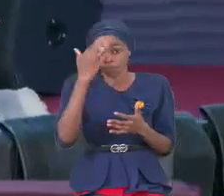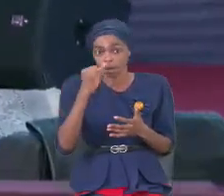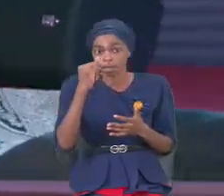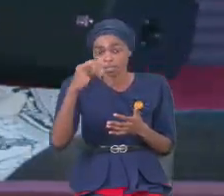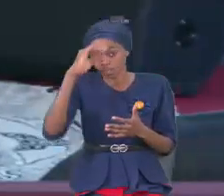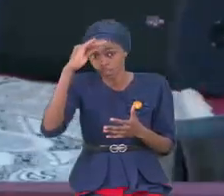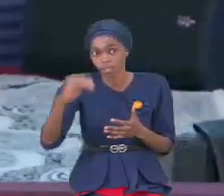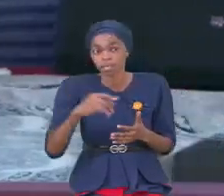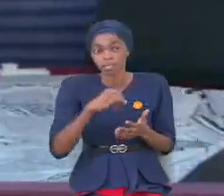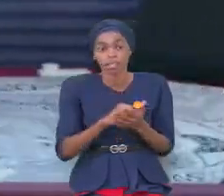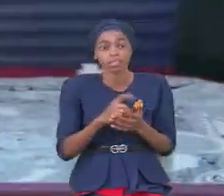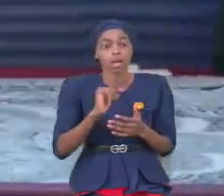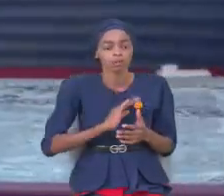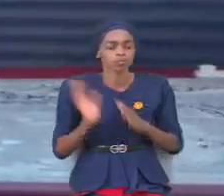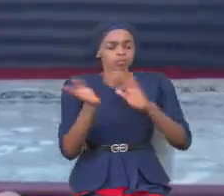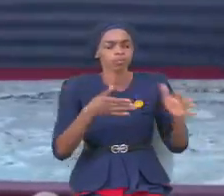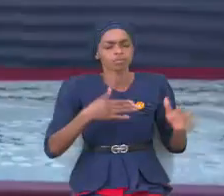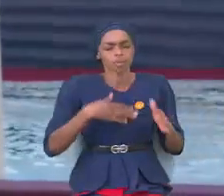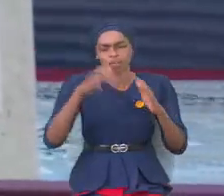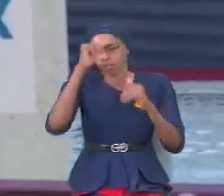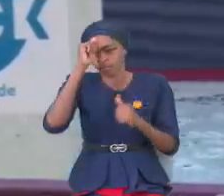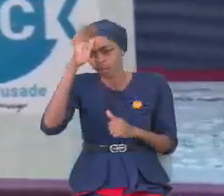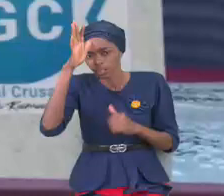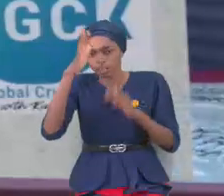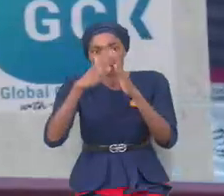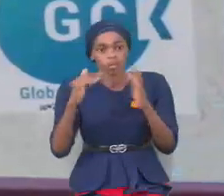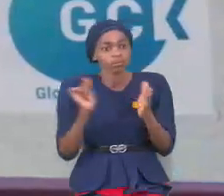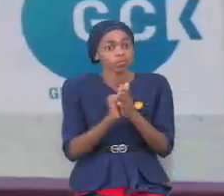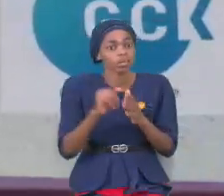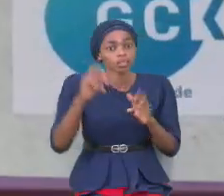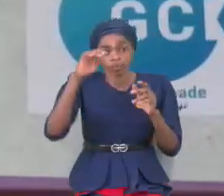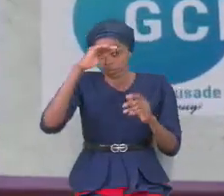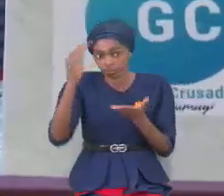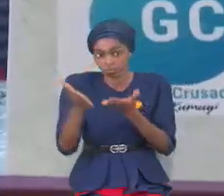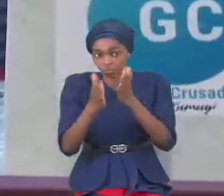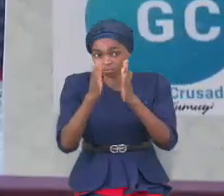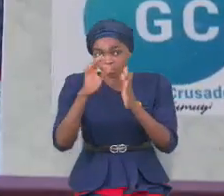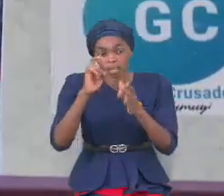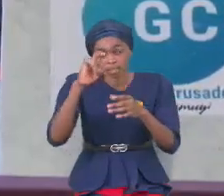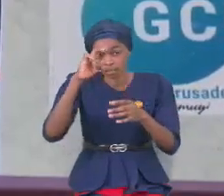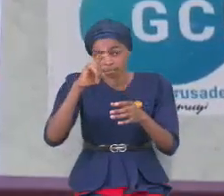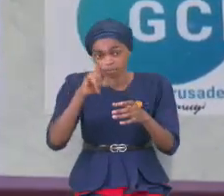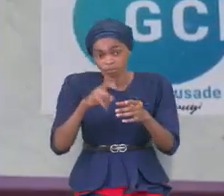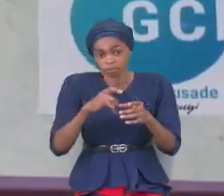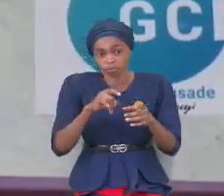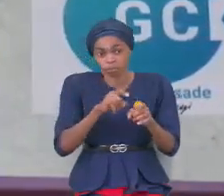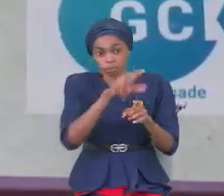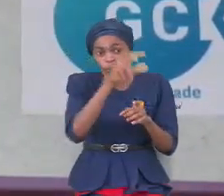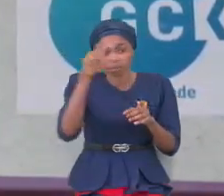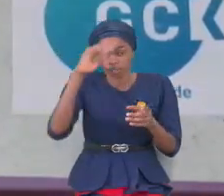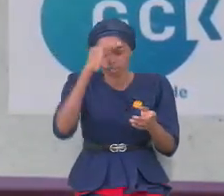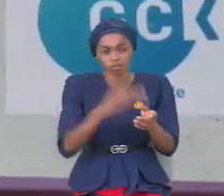Deranged mentally, deranged spiritually, and deranged psychologically. But now he came